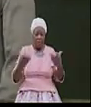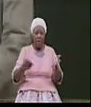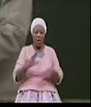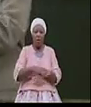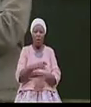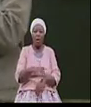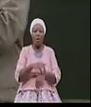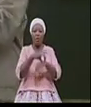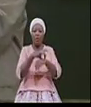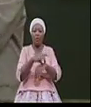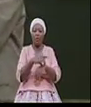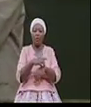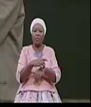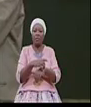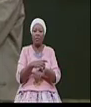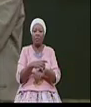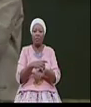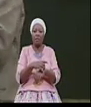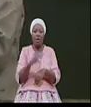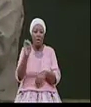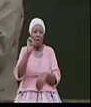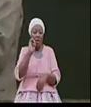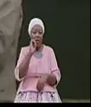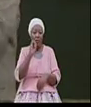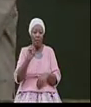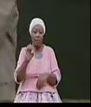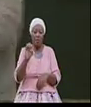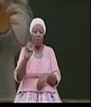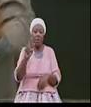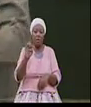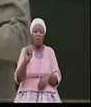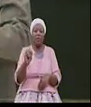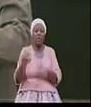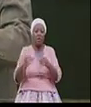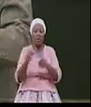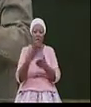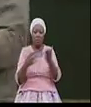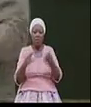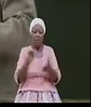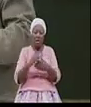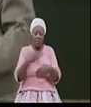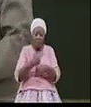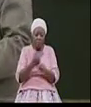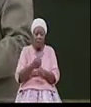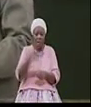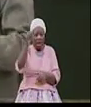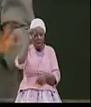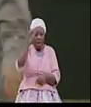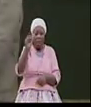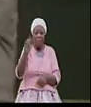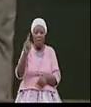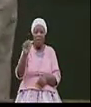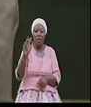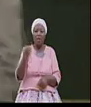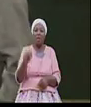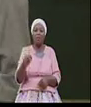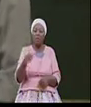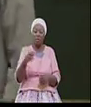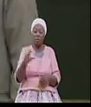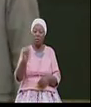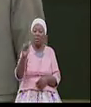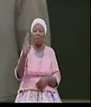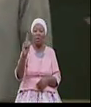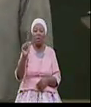earth. Eve did something that caused Adam and herself to be